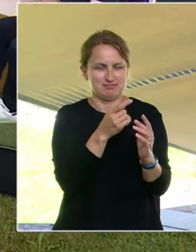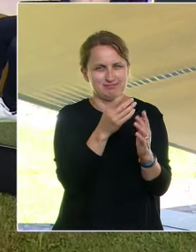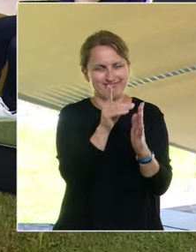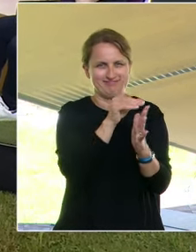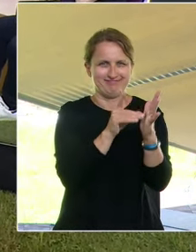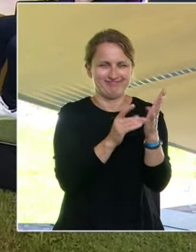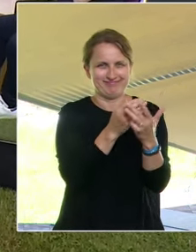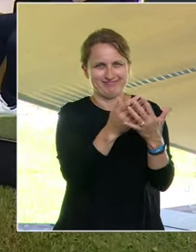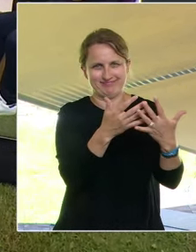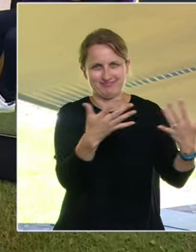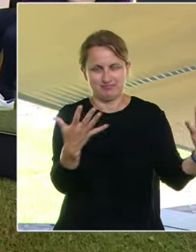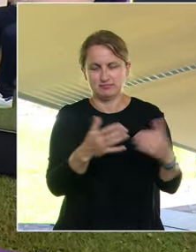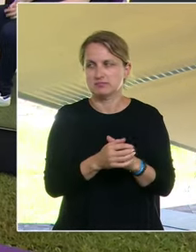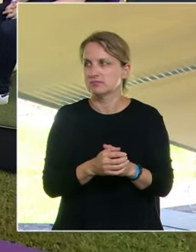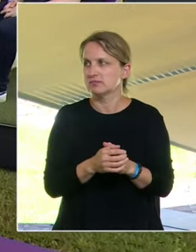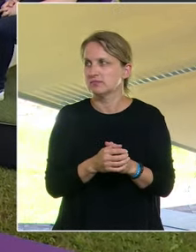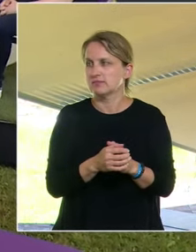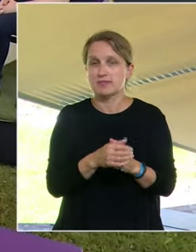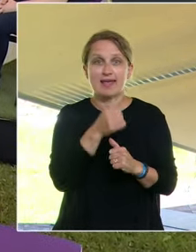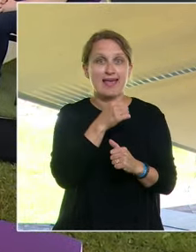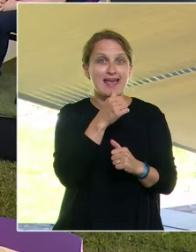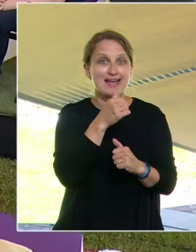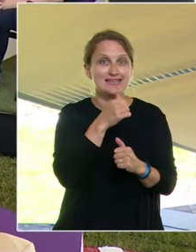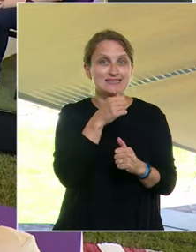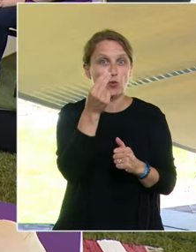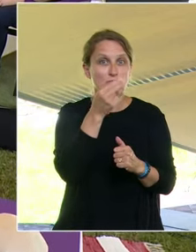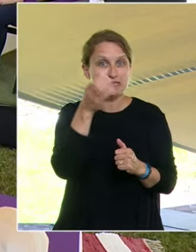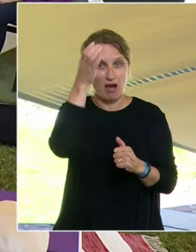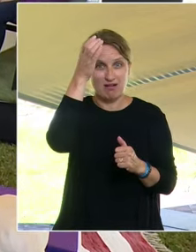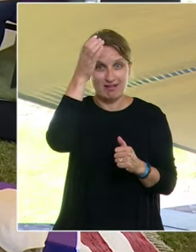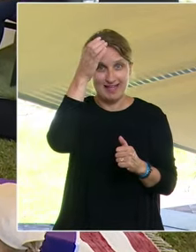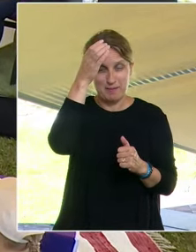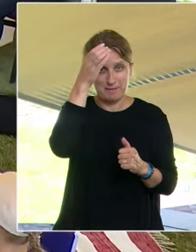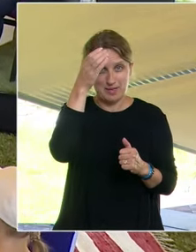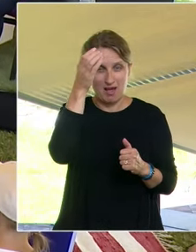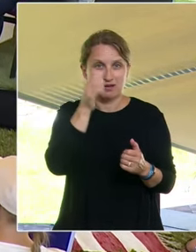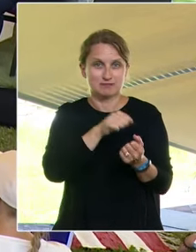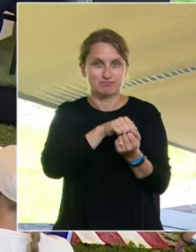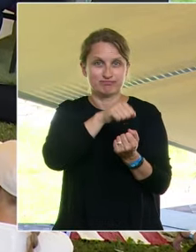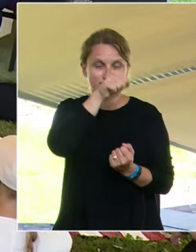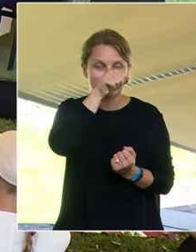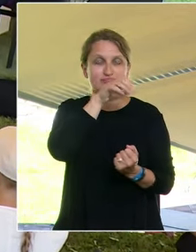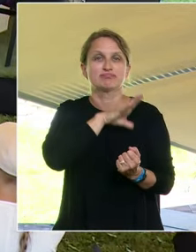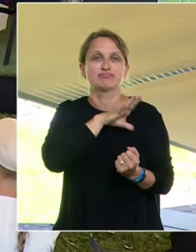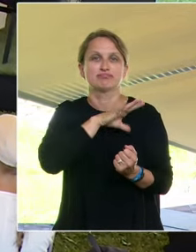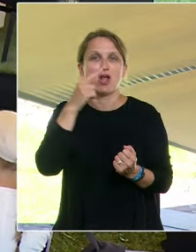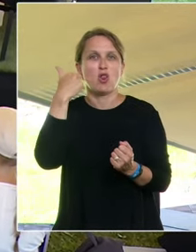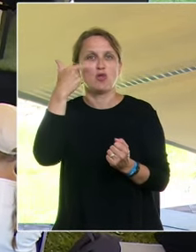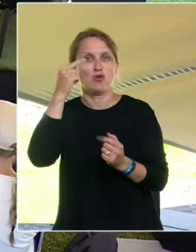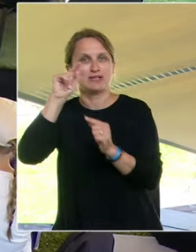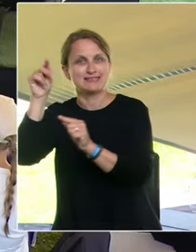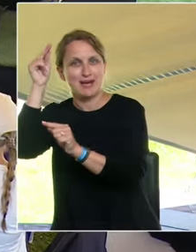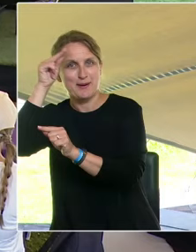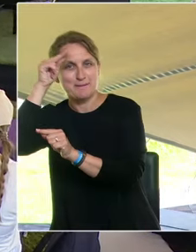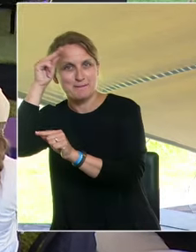But after graduating a degree in fashion from Estonian Academy of Arts, she has worked with Vivienne Westwood Fashion House in London before returning to Estonia,